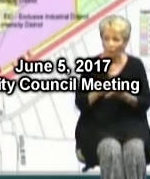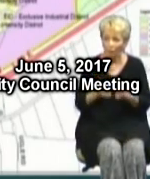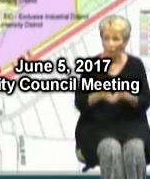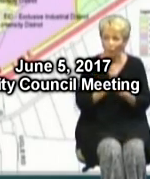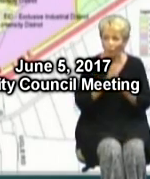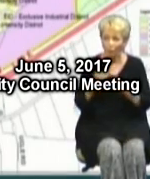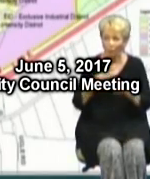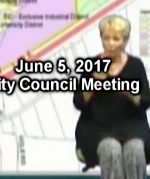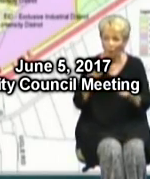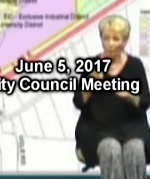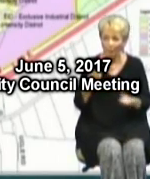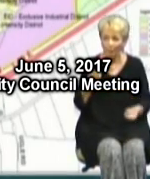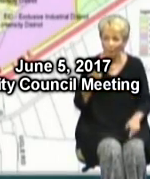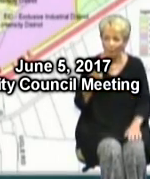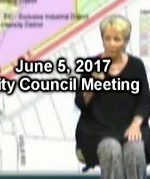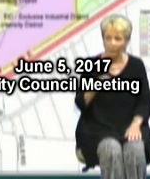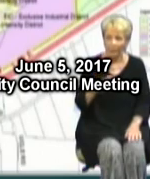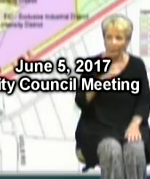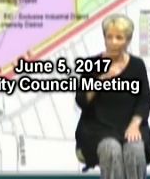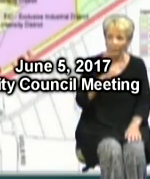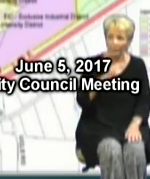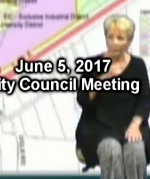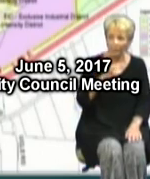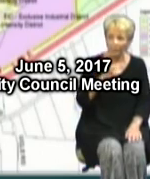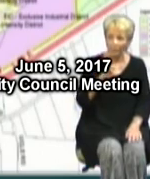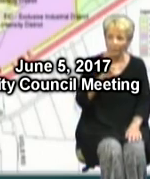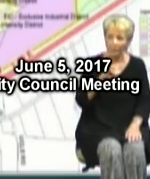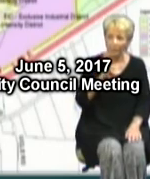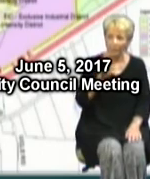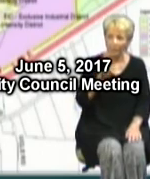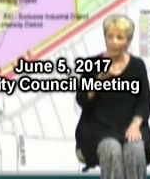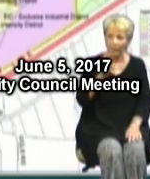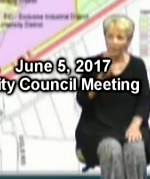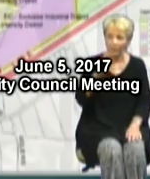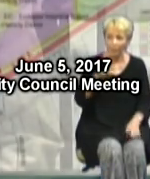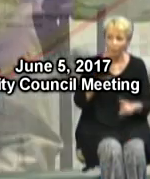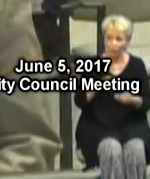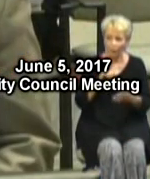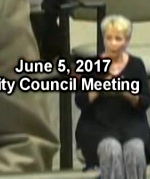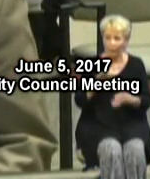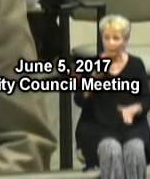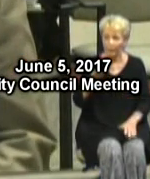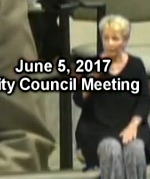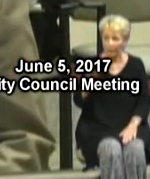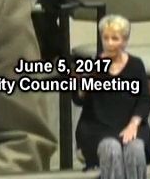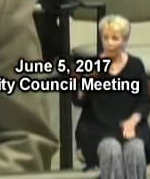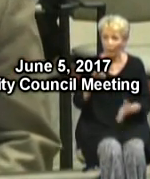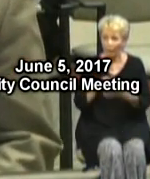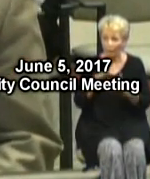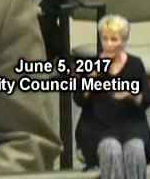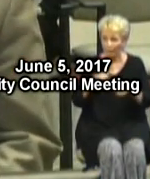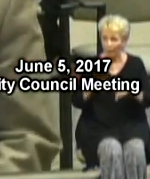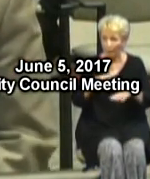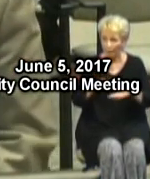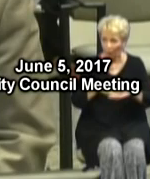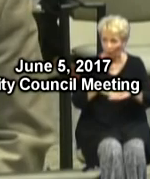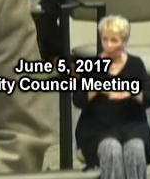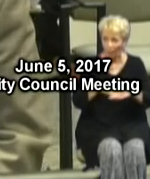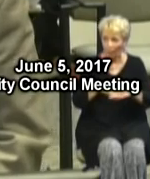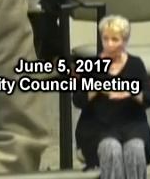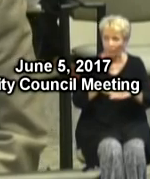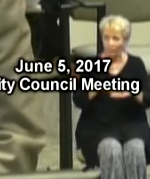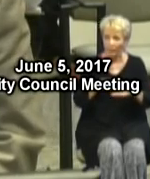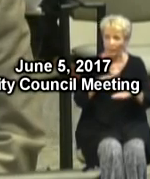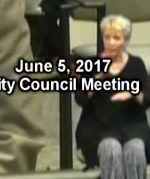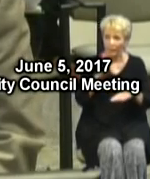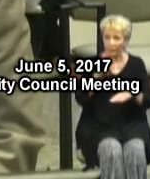request from the EID or exclusive industrial district to the medium intensity district. And this was based on issues